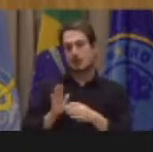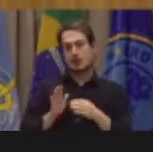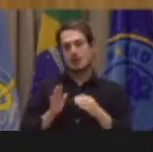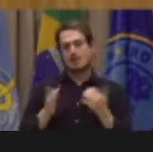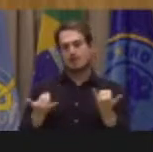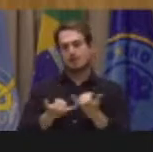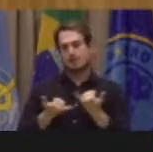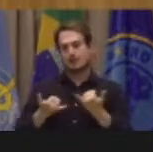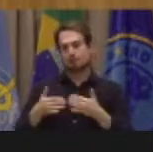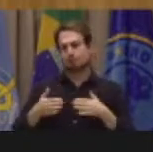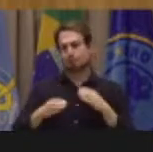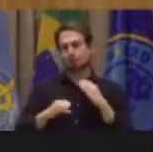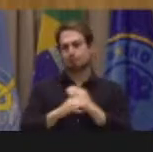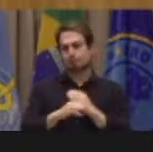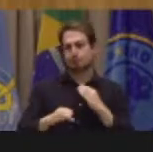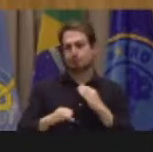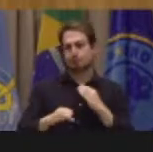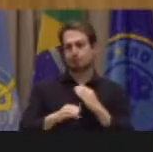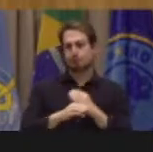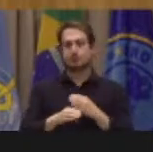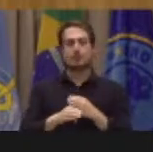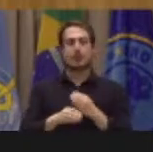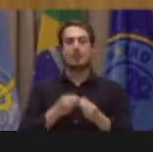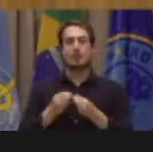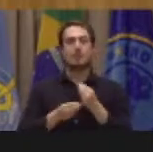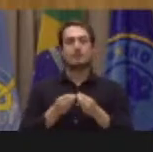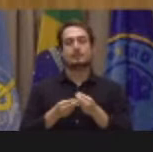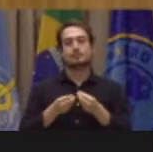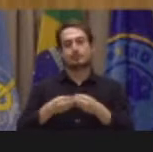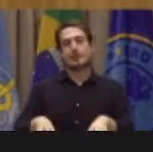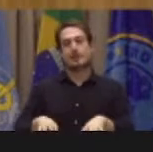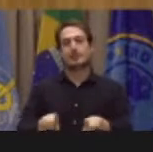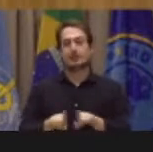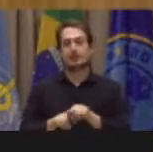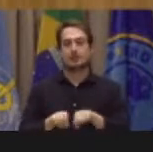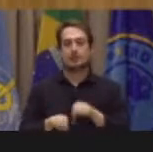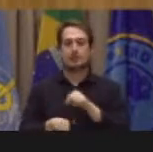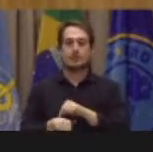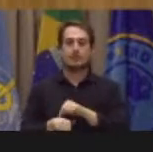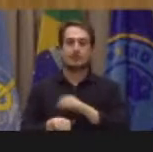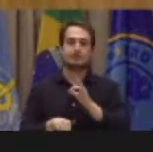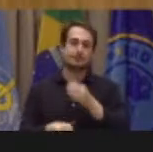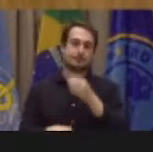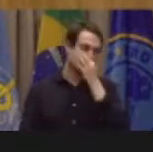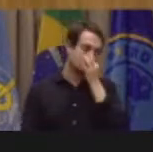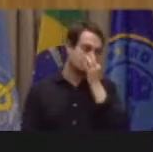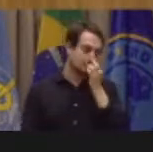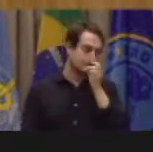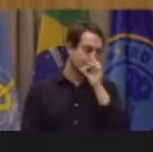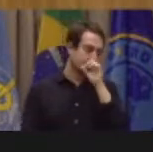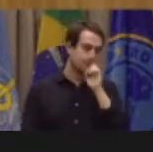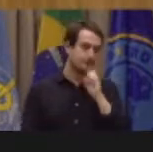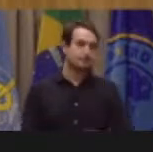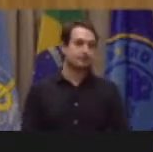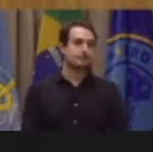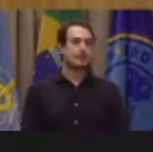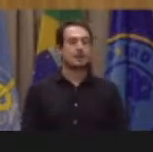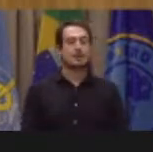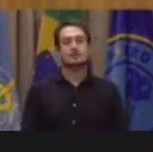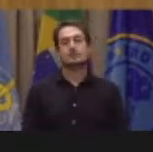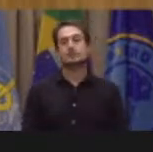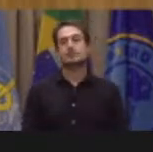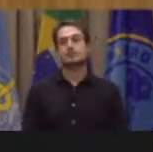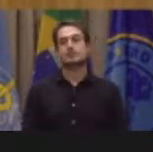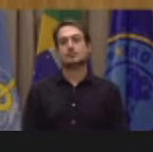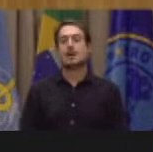these medical records, if they're adequate, it's very important. Even more than,